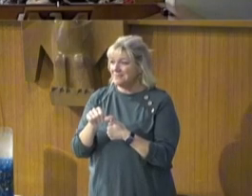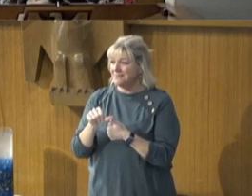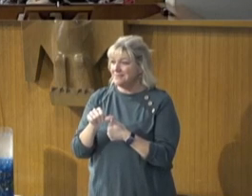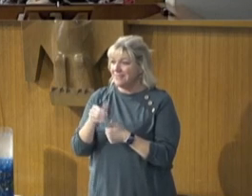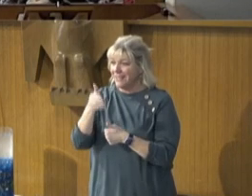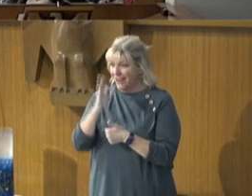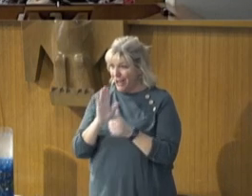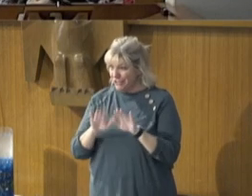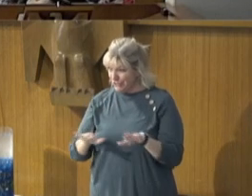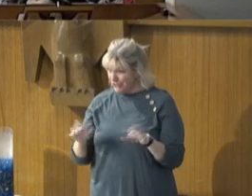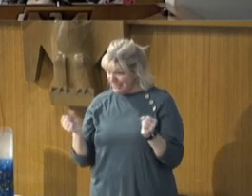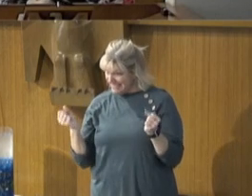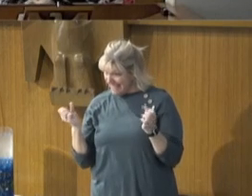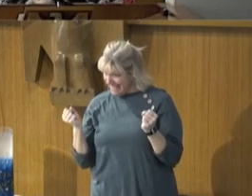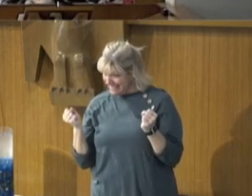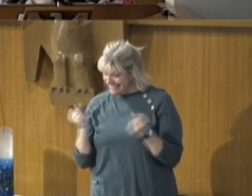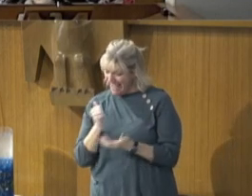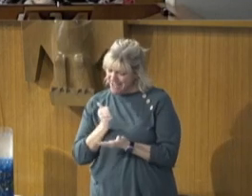And all God's children said,